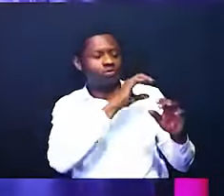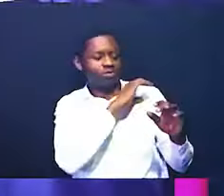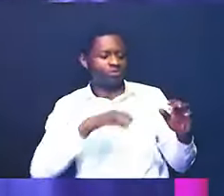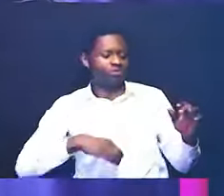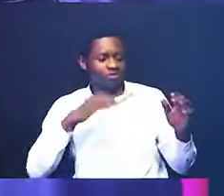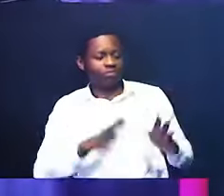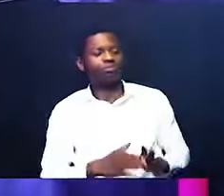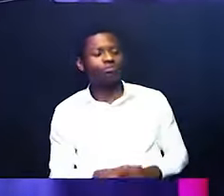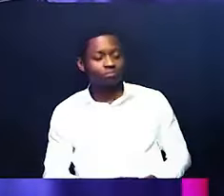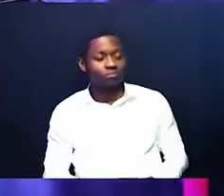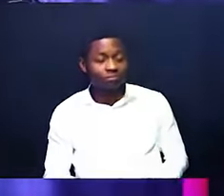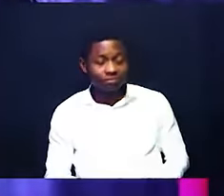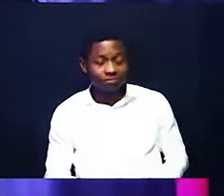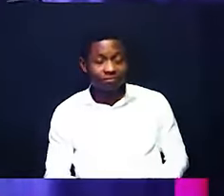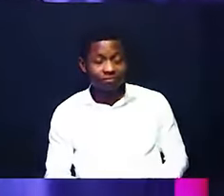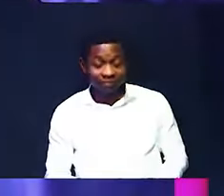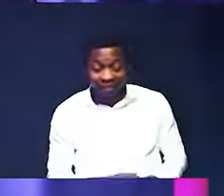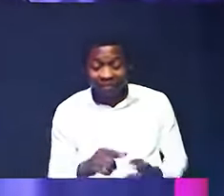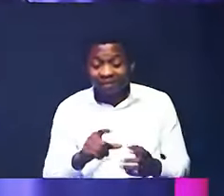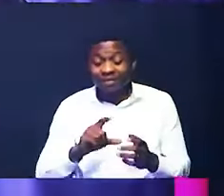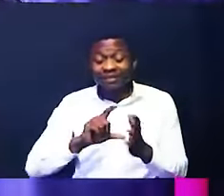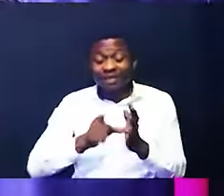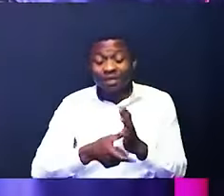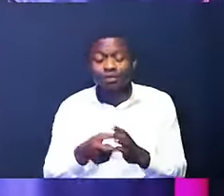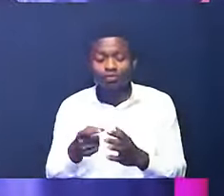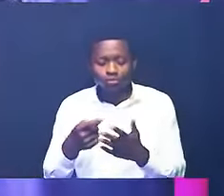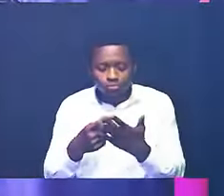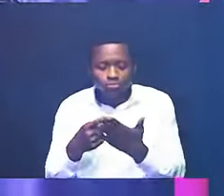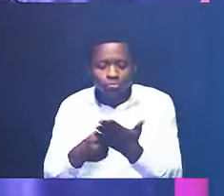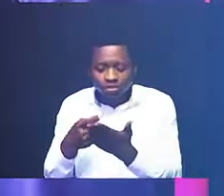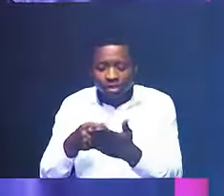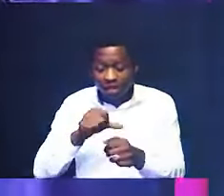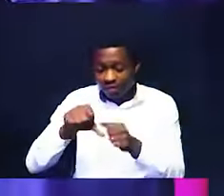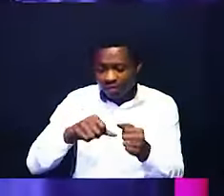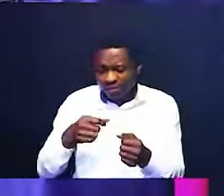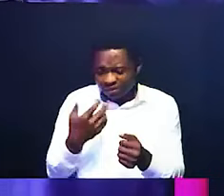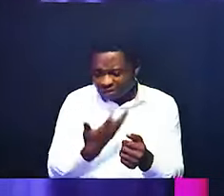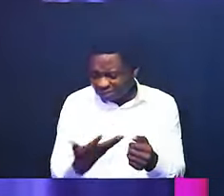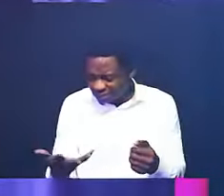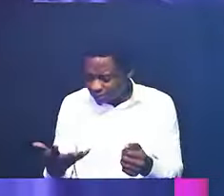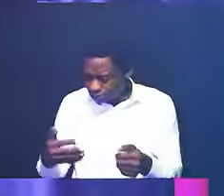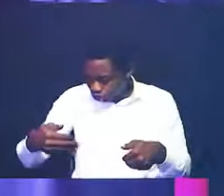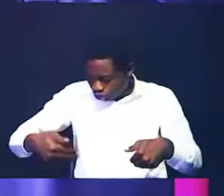what young people expect from their parents and guiding.